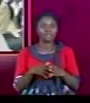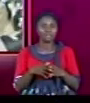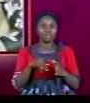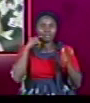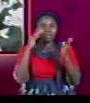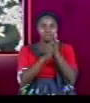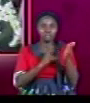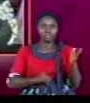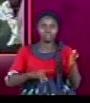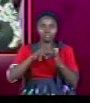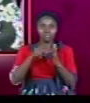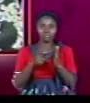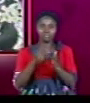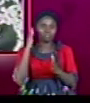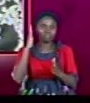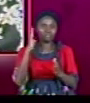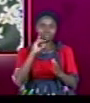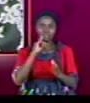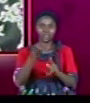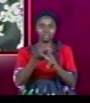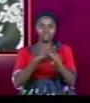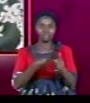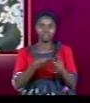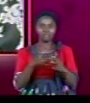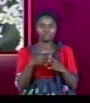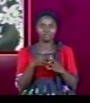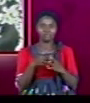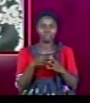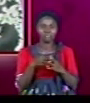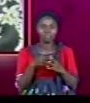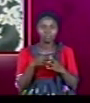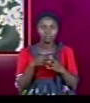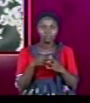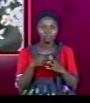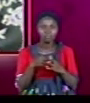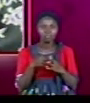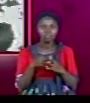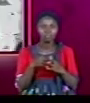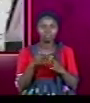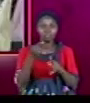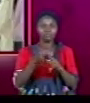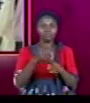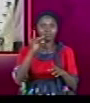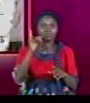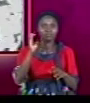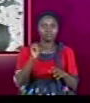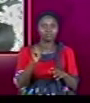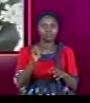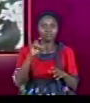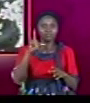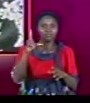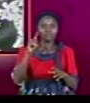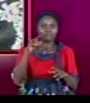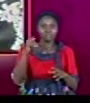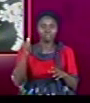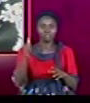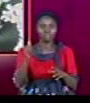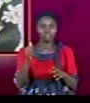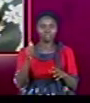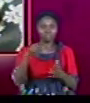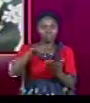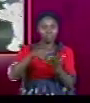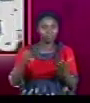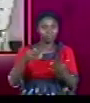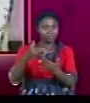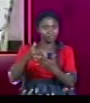is coming to you from Udu Region, Delta South, Delta State. Standing beside me is